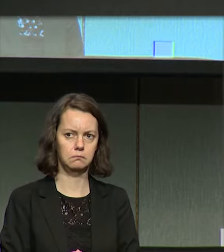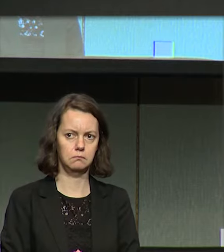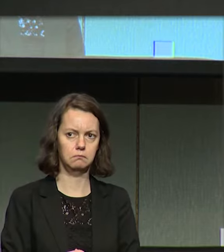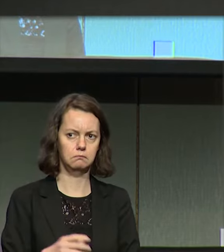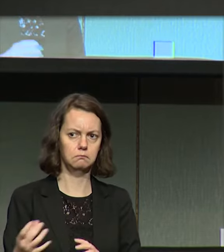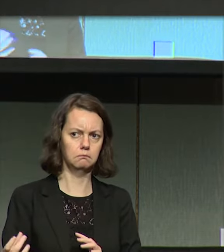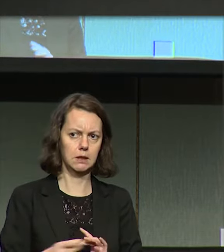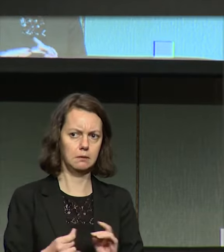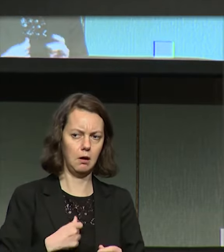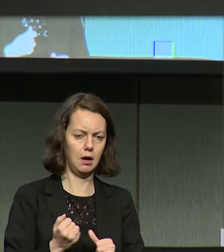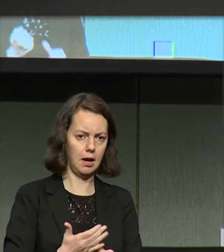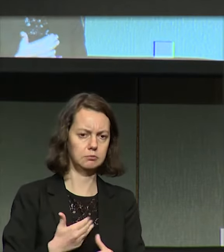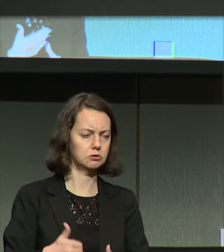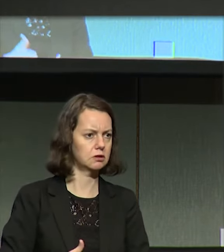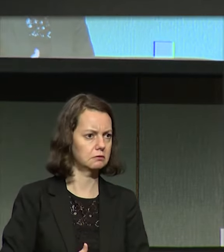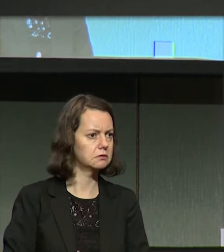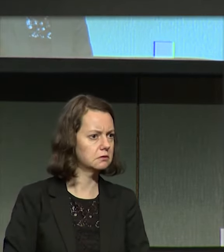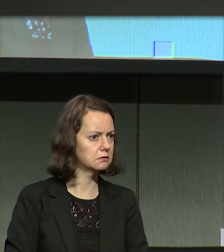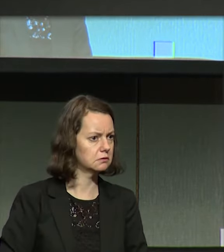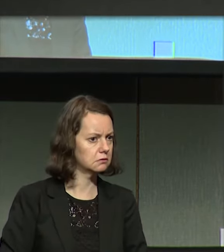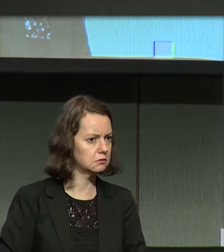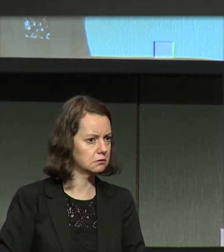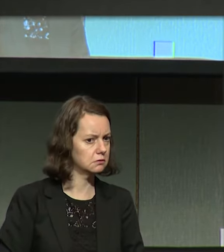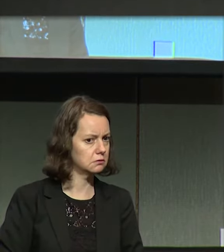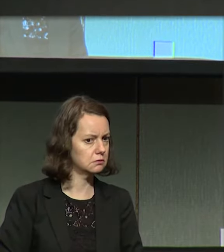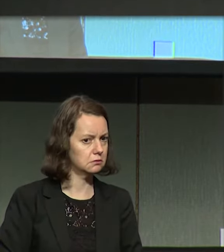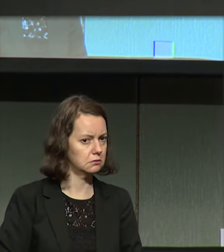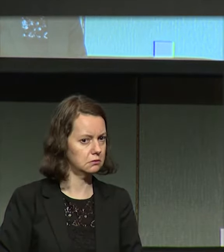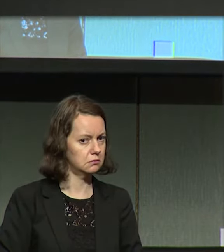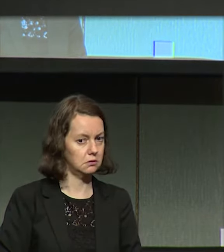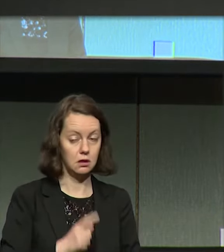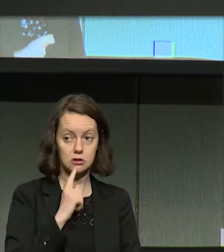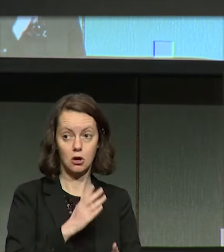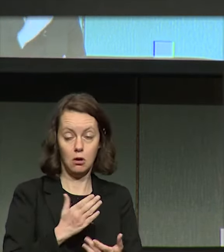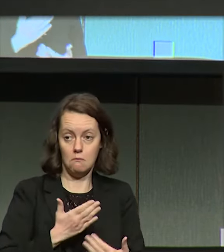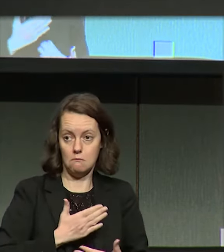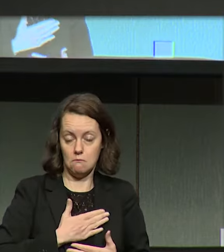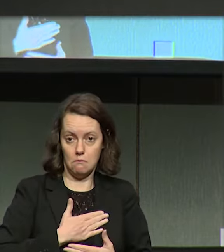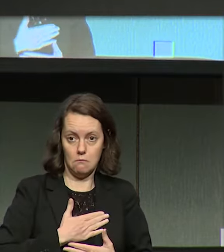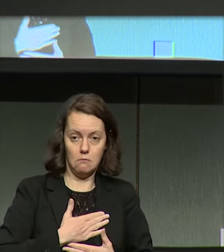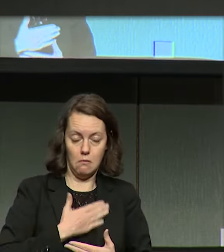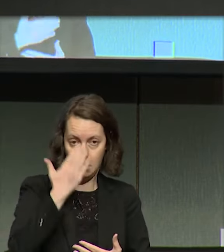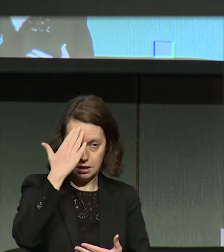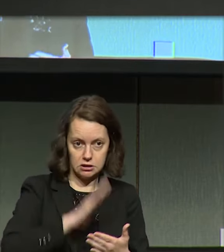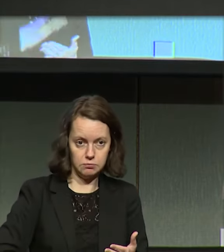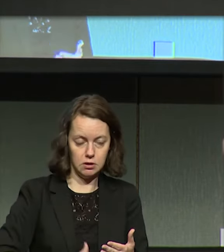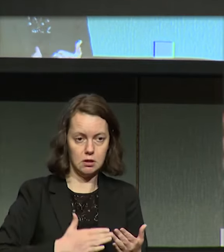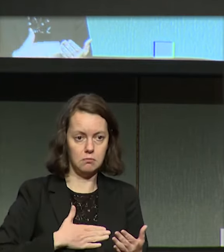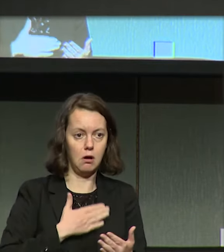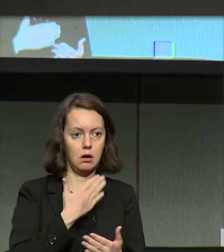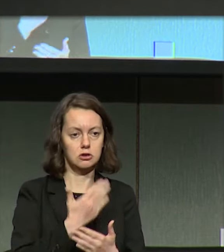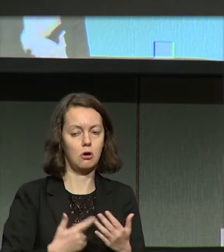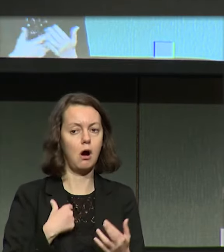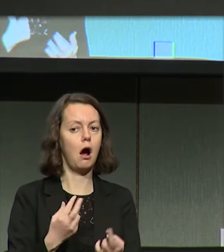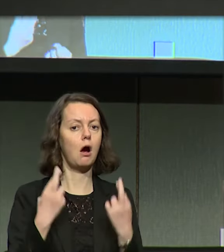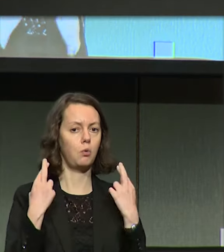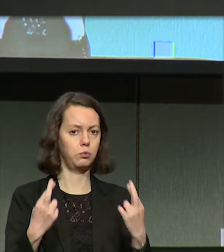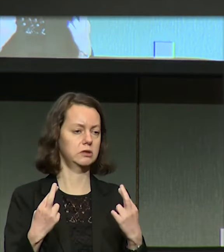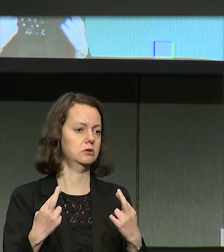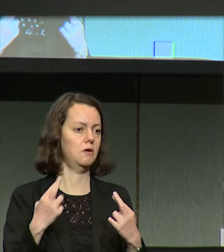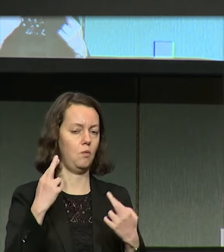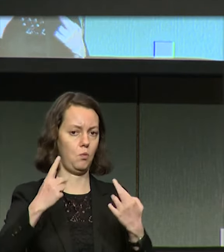Aboriginal more strongly. And you know something, the truth is this from me, I can't speak for other blackfellas, but I would really love a day where I could lean